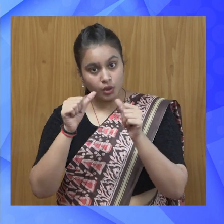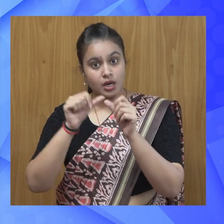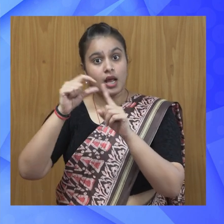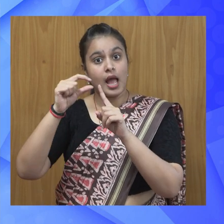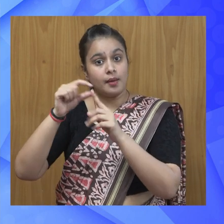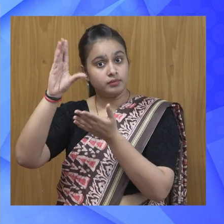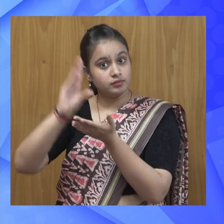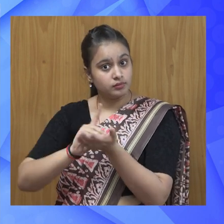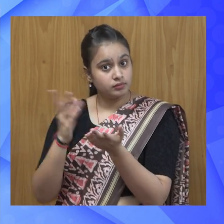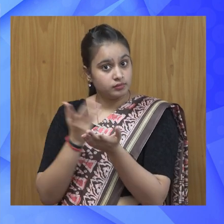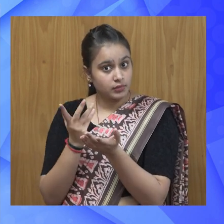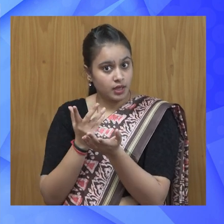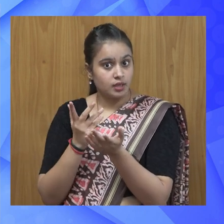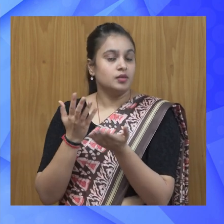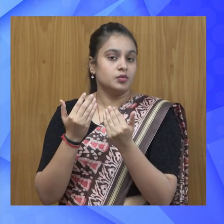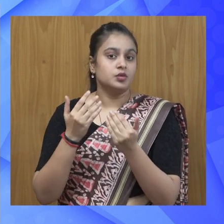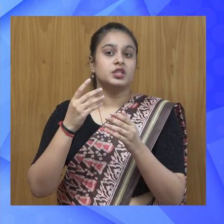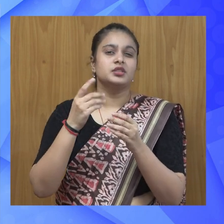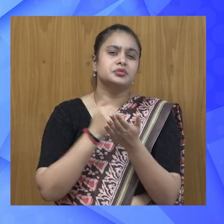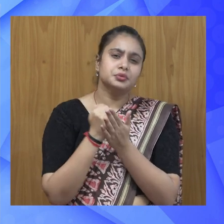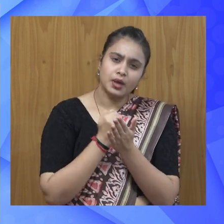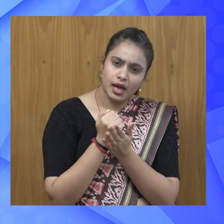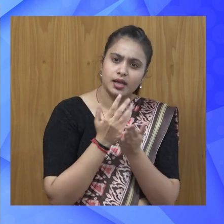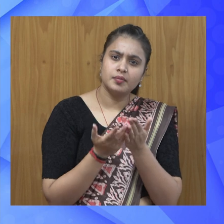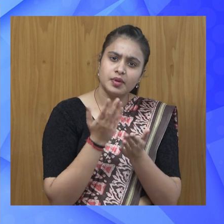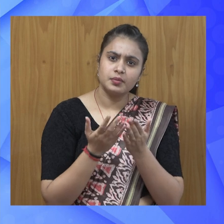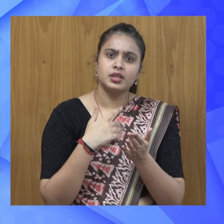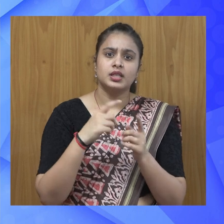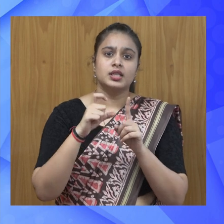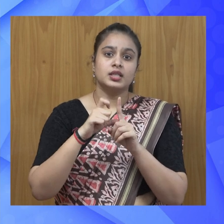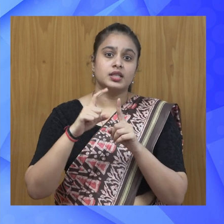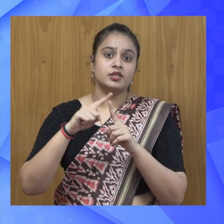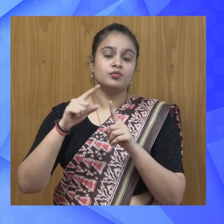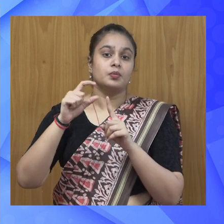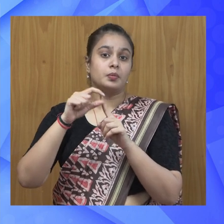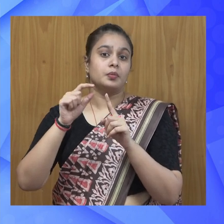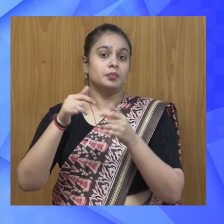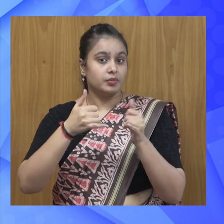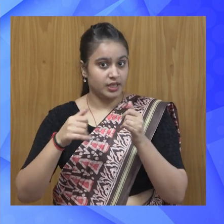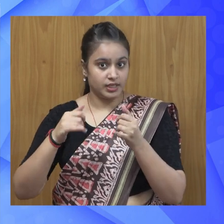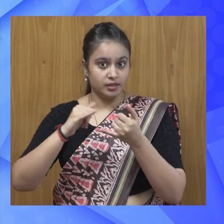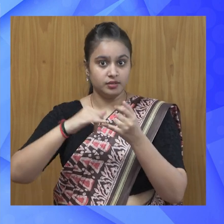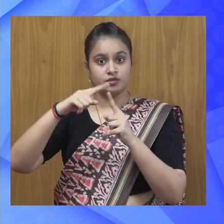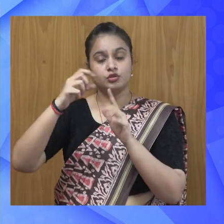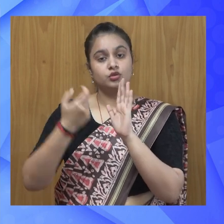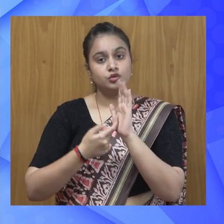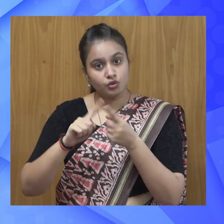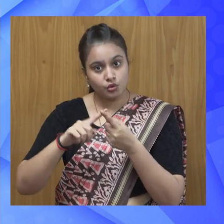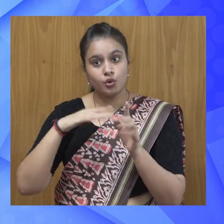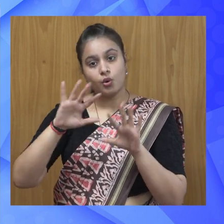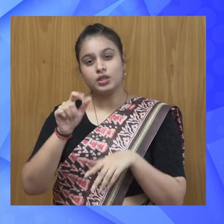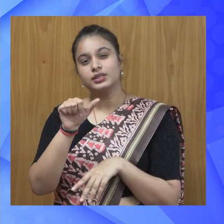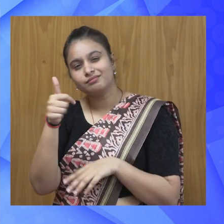are downloading. Try to download from the reputed Play Stores, and side loading should